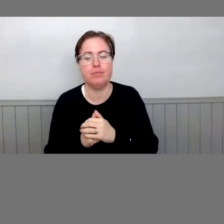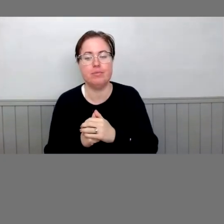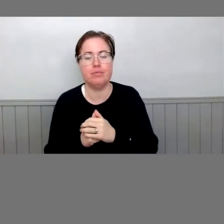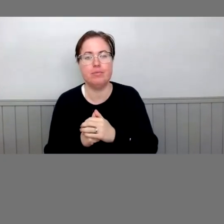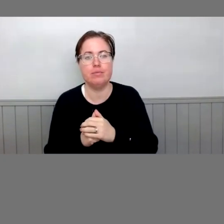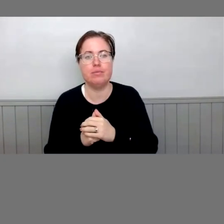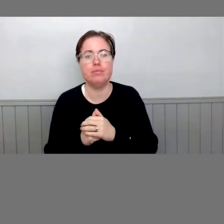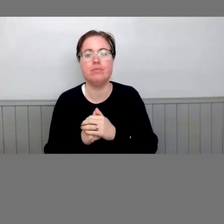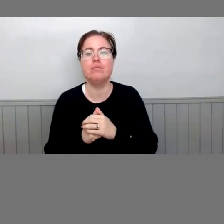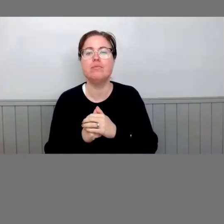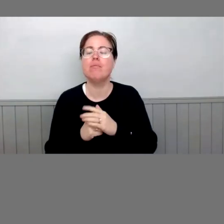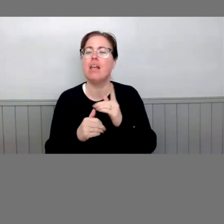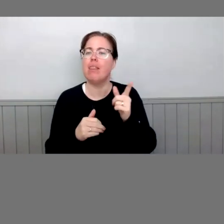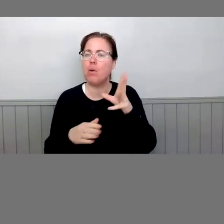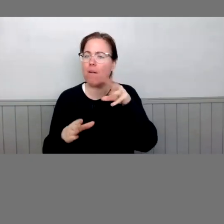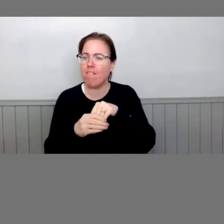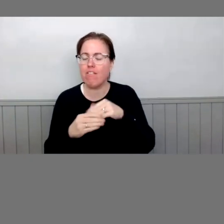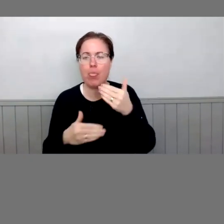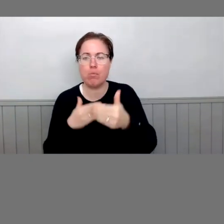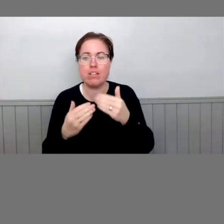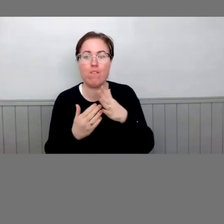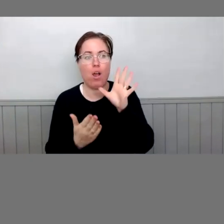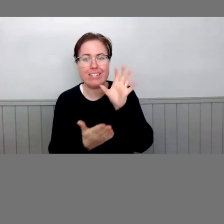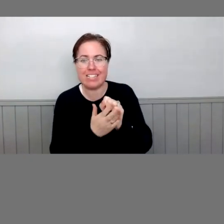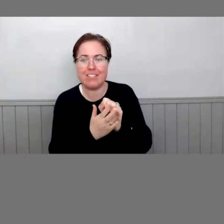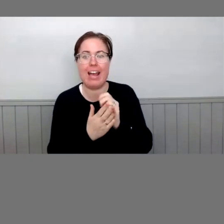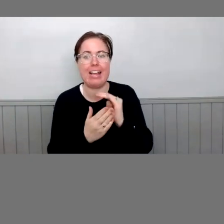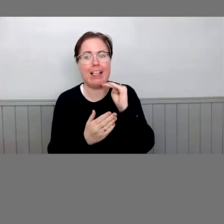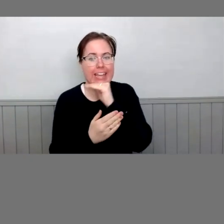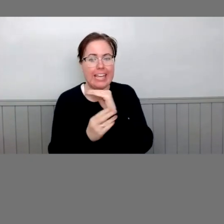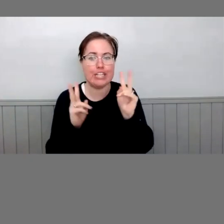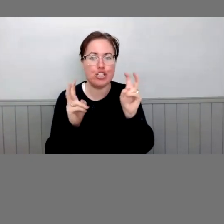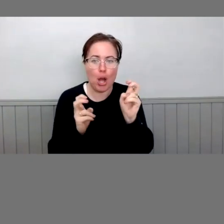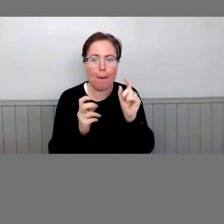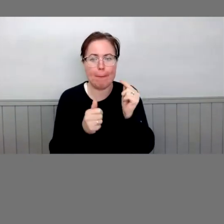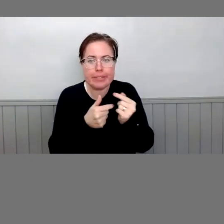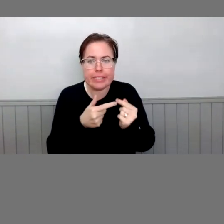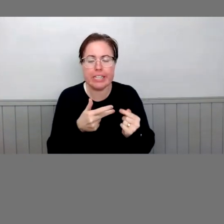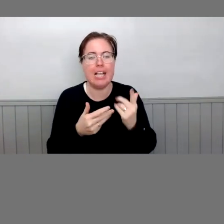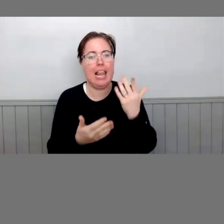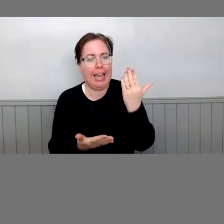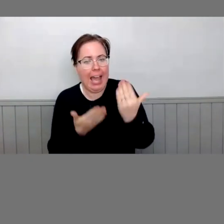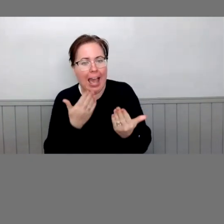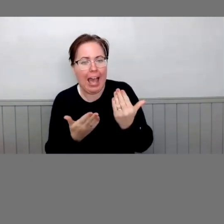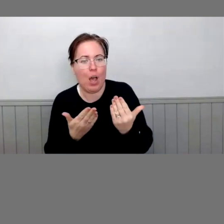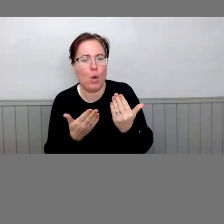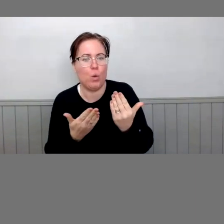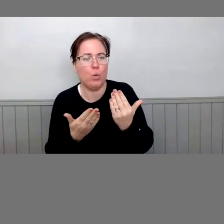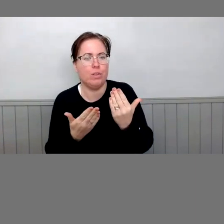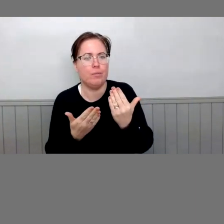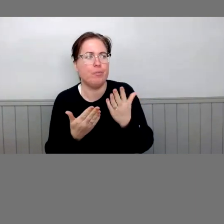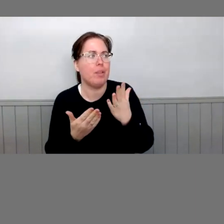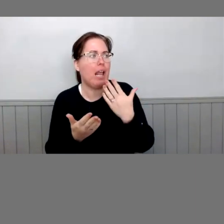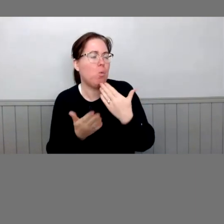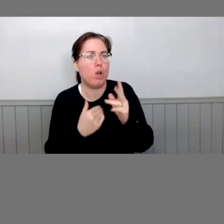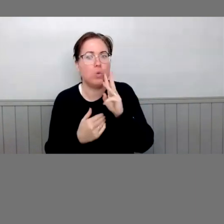They were involved in the process of identifying the key terms around kind of how we were going to go, the words we were